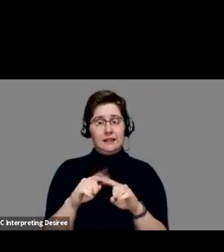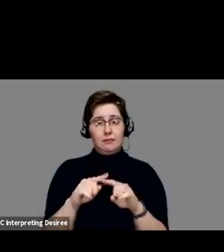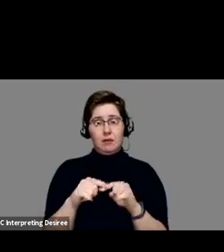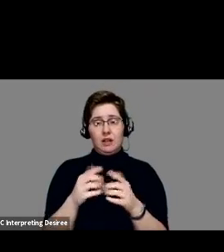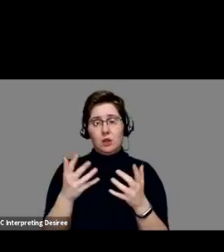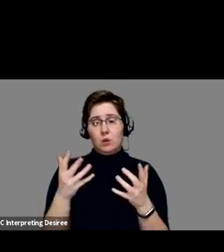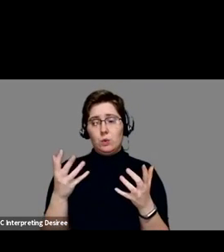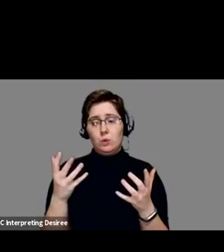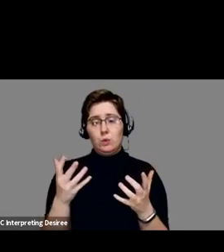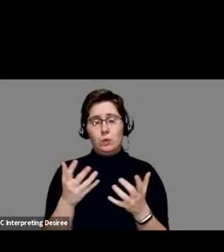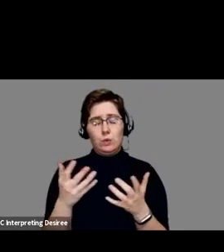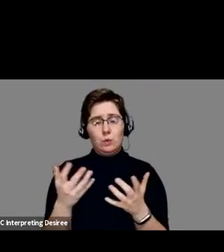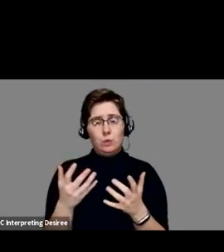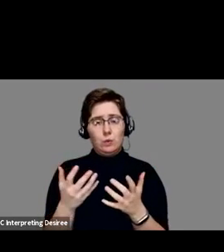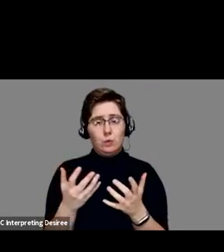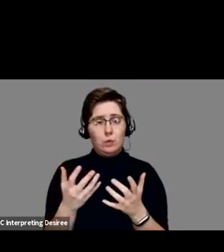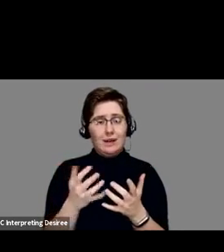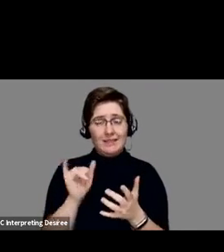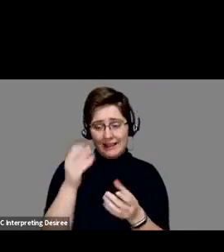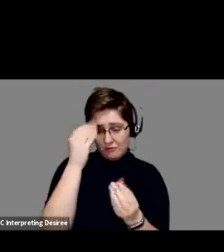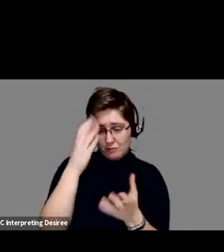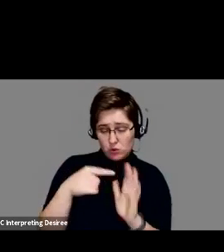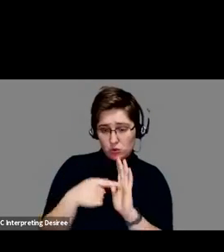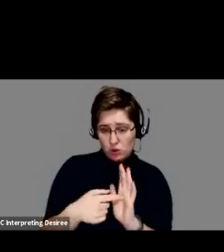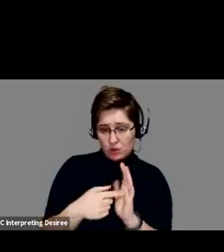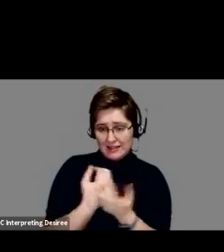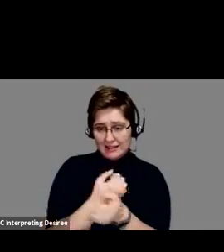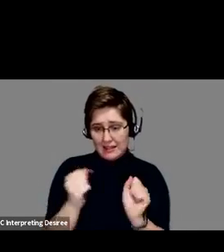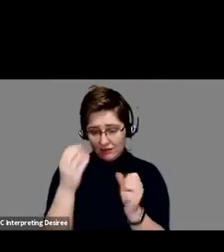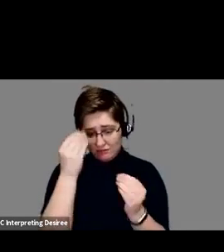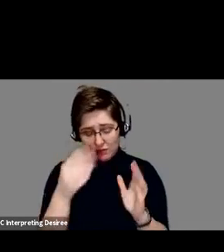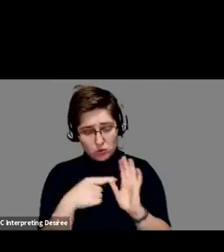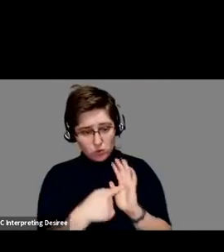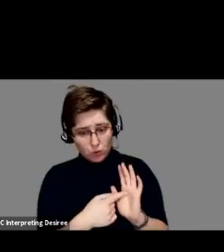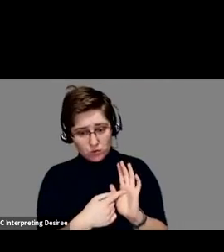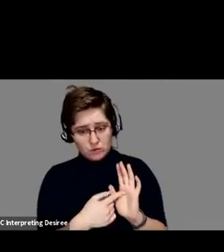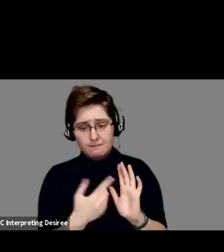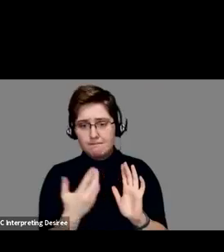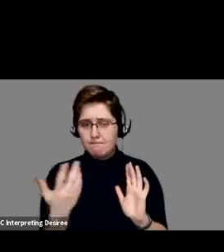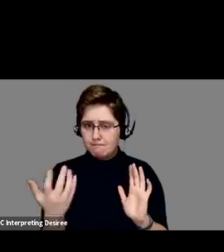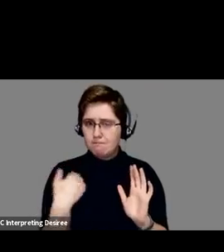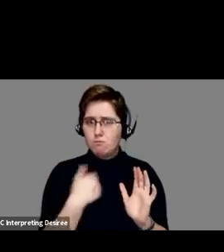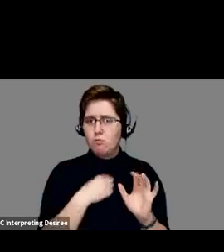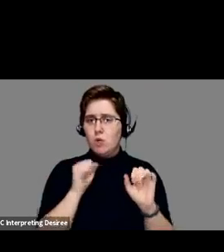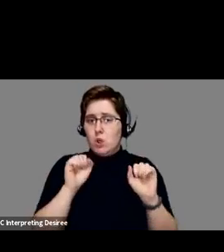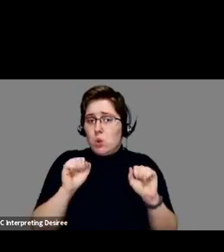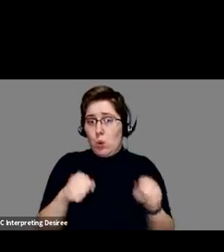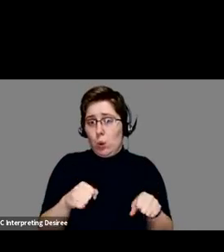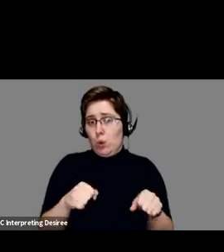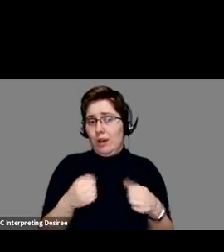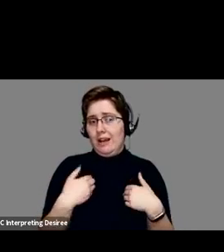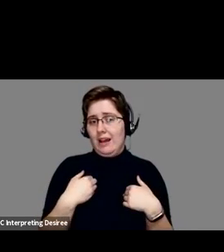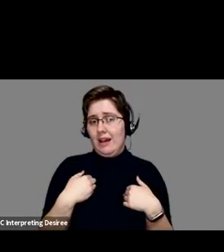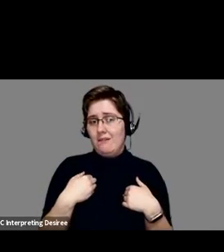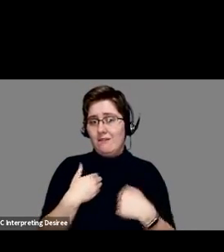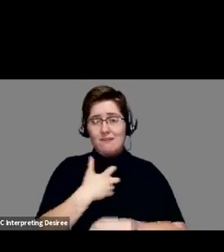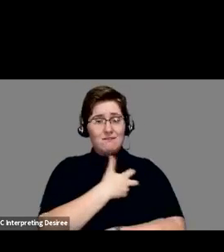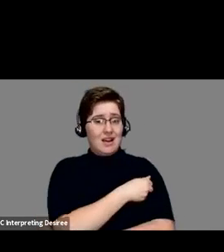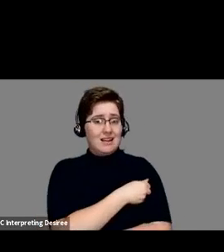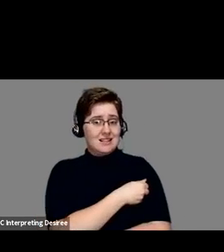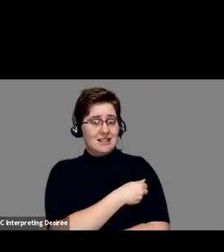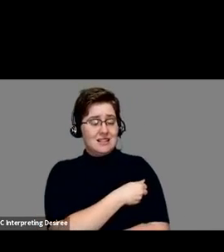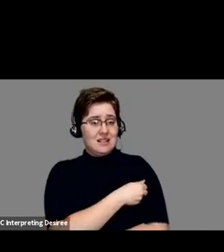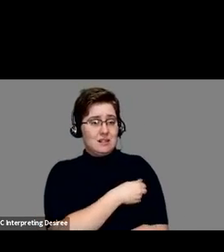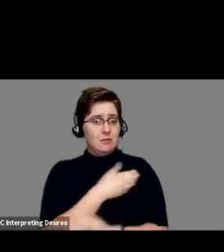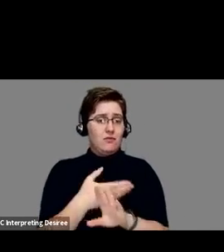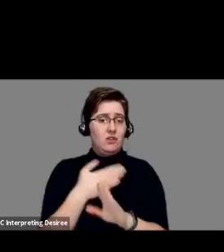the efficacy data shows and the safety data shows, we could very well have a COVID vaccine